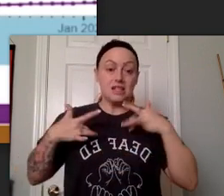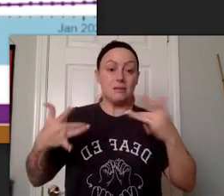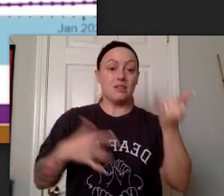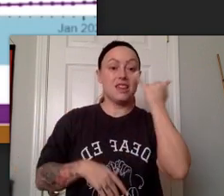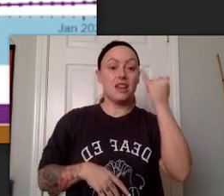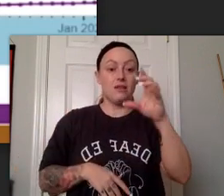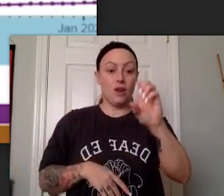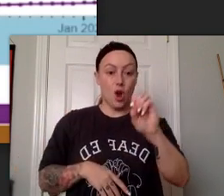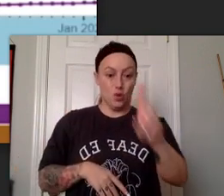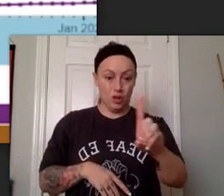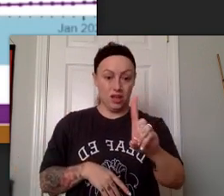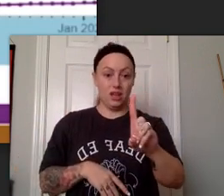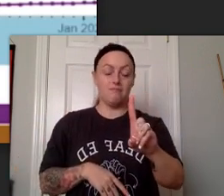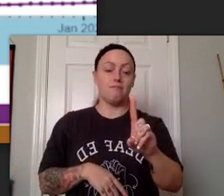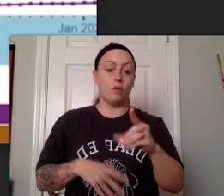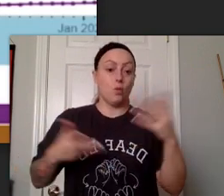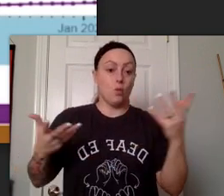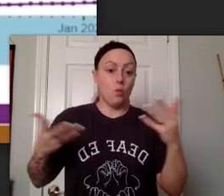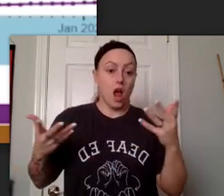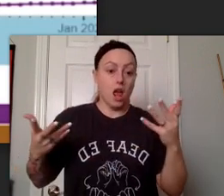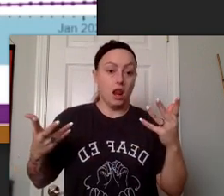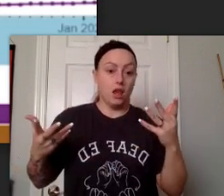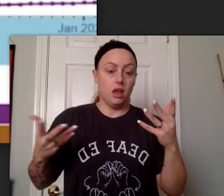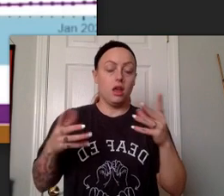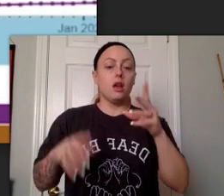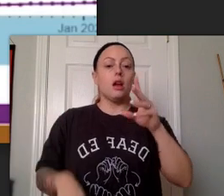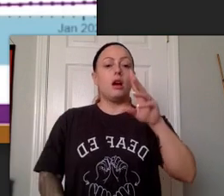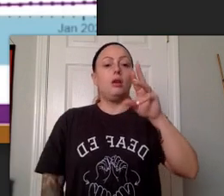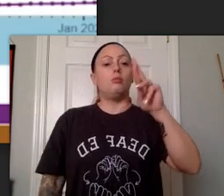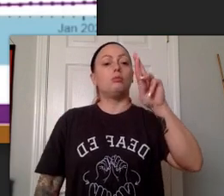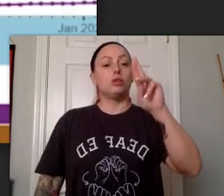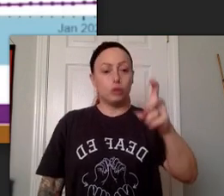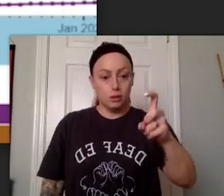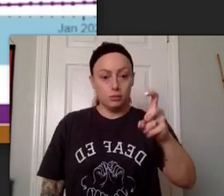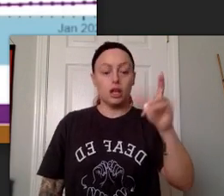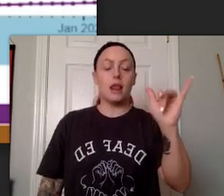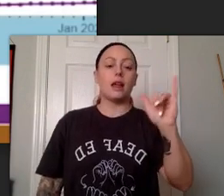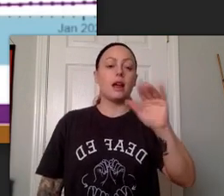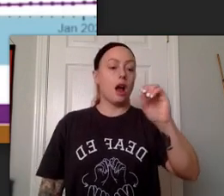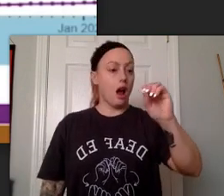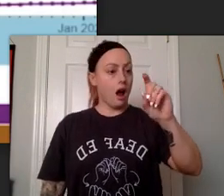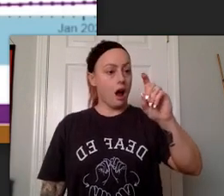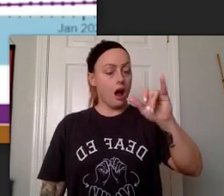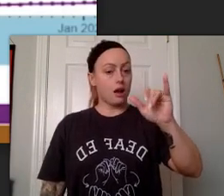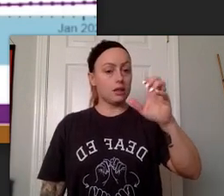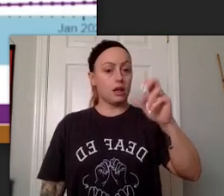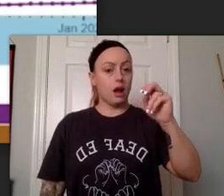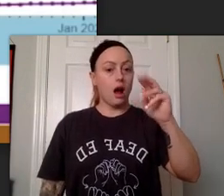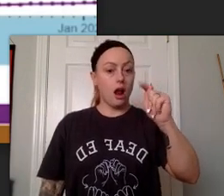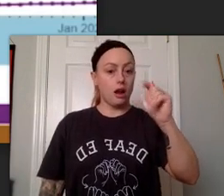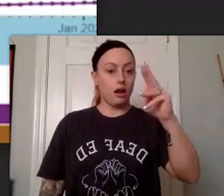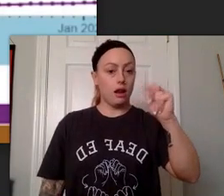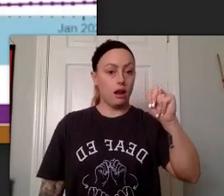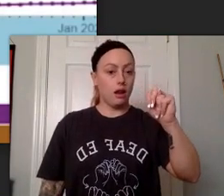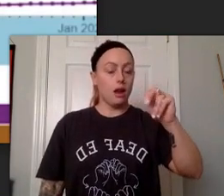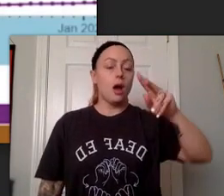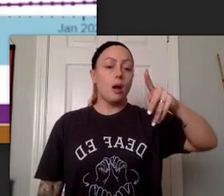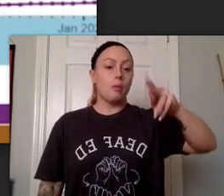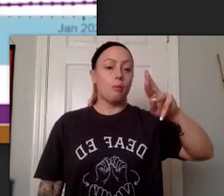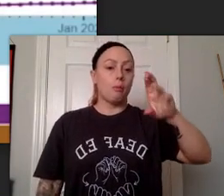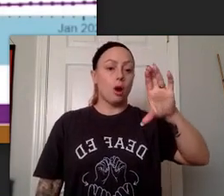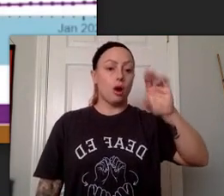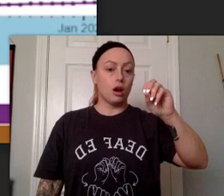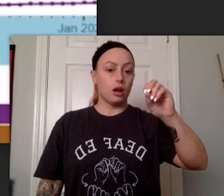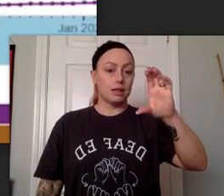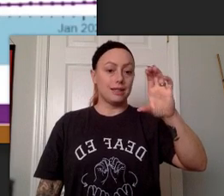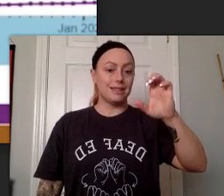that's predominantly prescription opioids like Oxycontin, Percocet, things like that. And then this orange